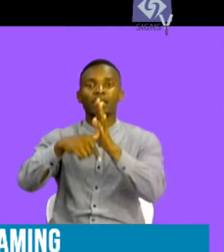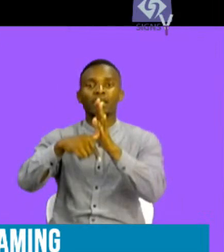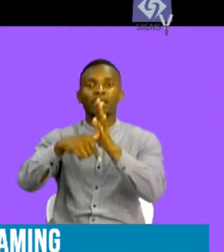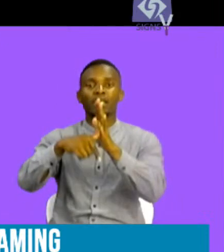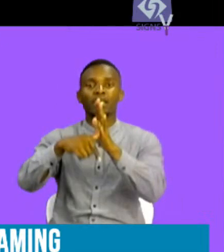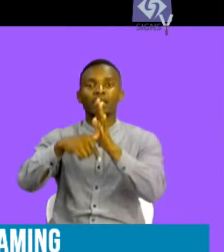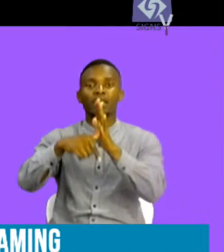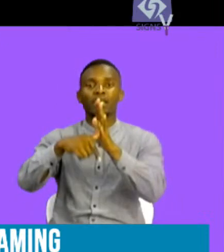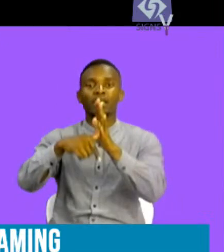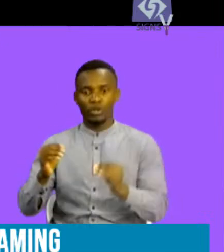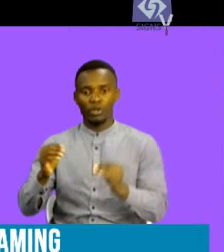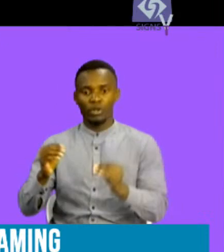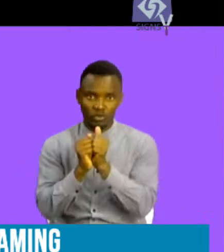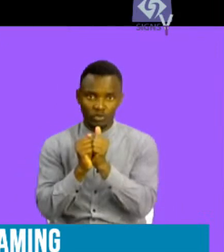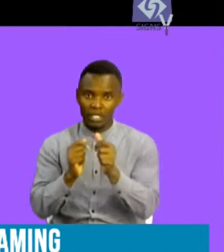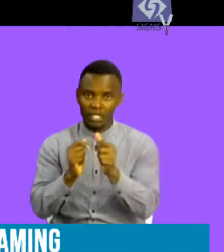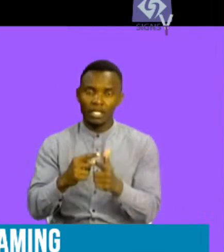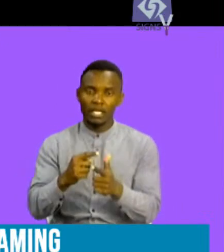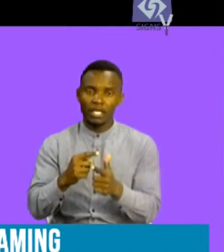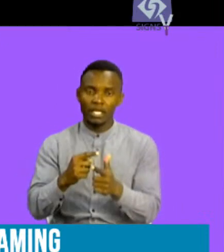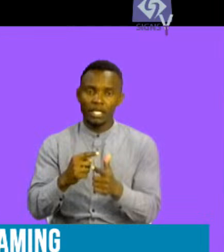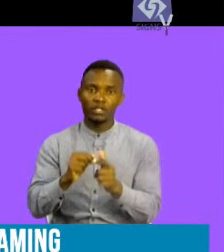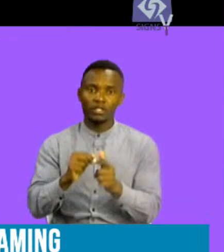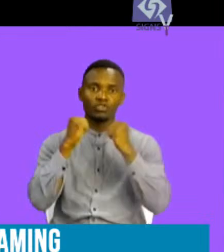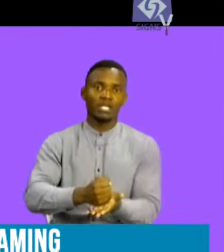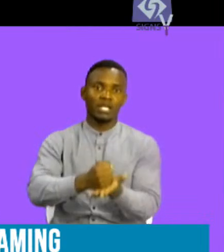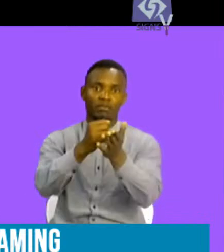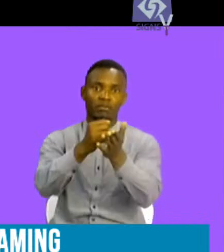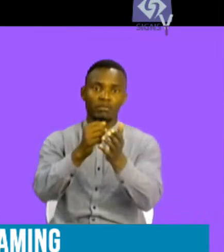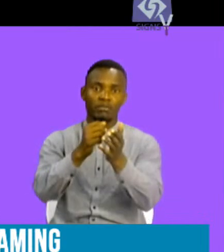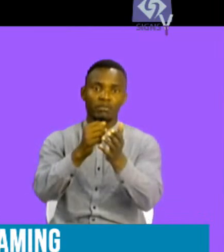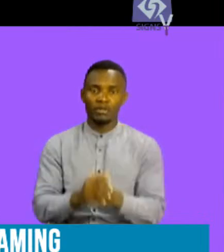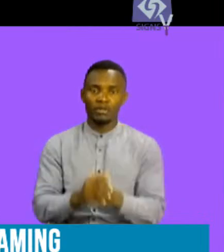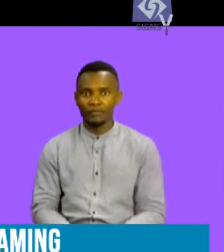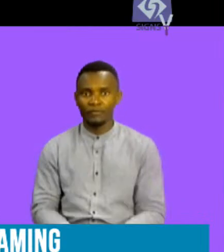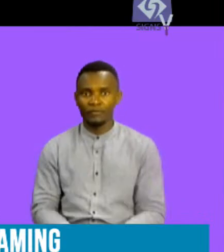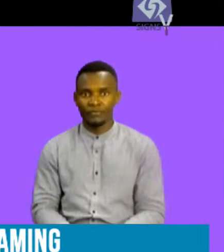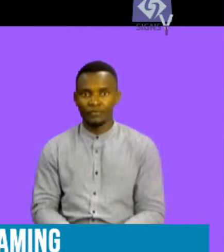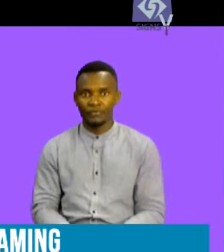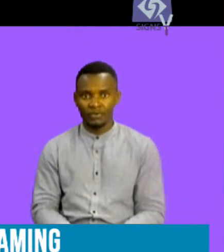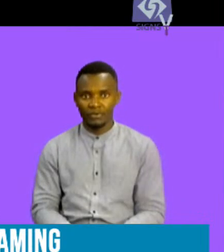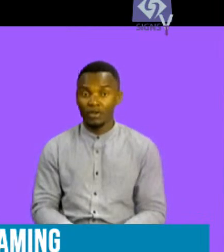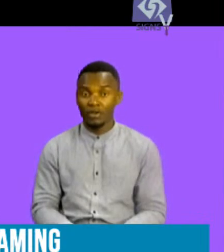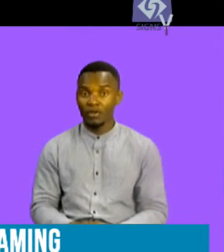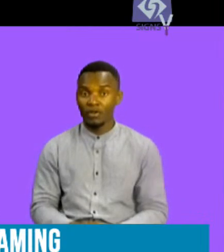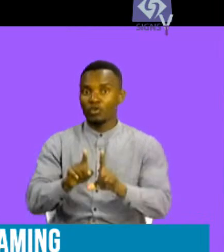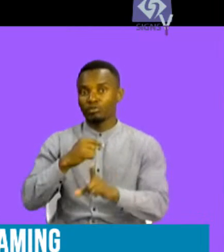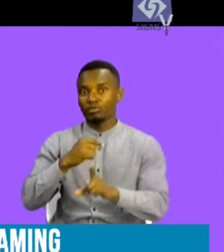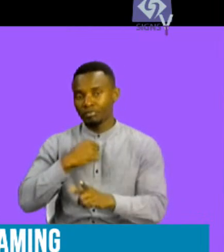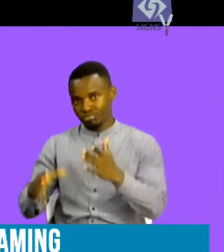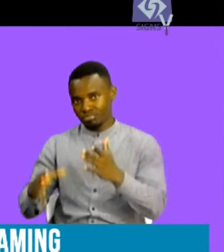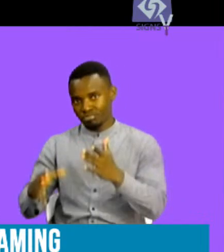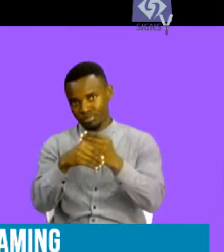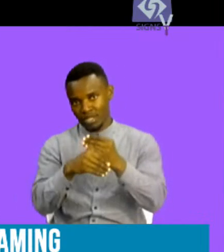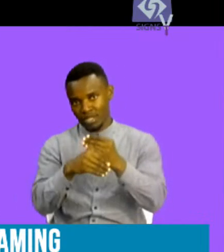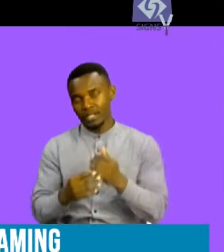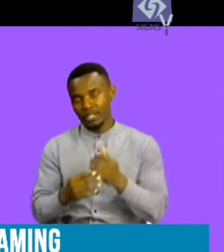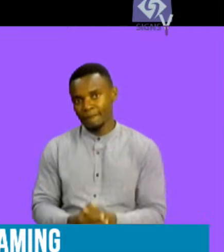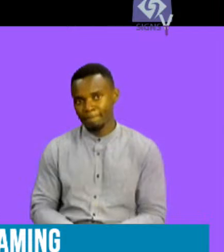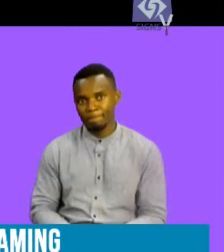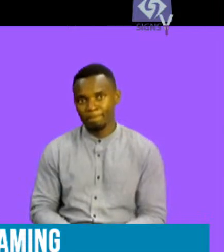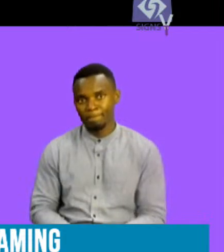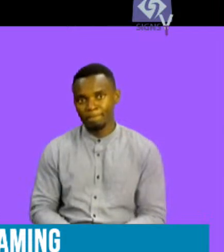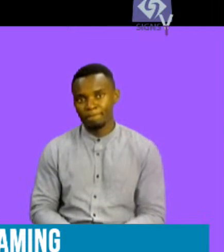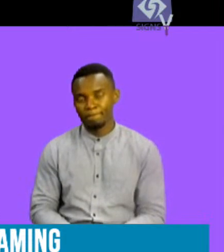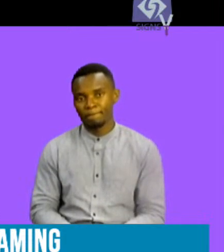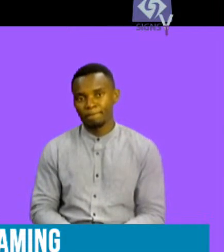so that we can help the society. And maybe if I want to just add a little bit on what she's saying and what I said,